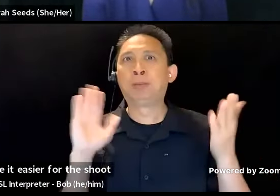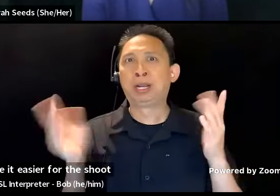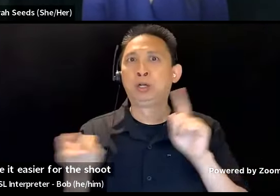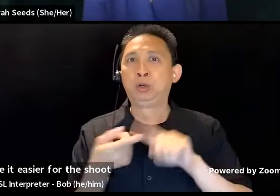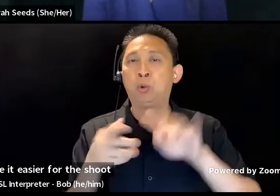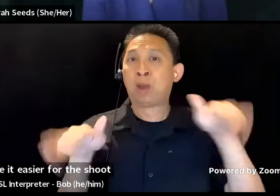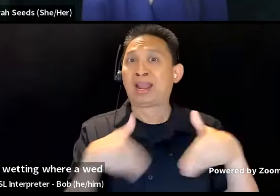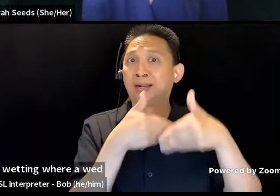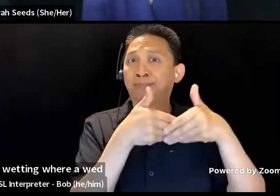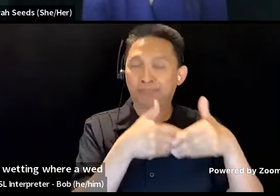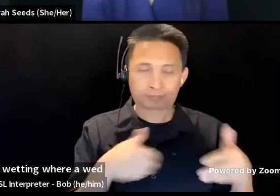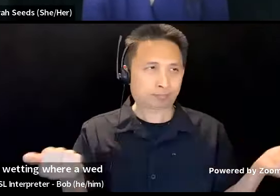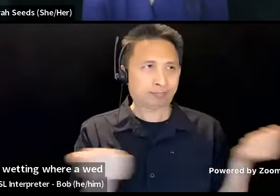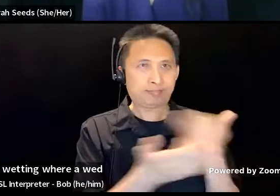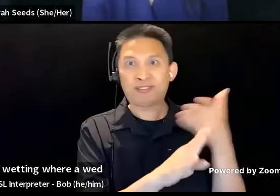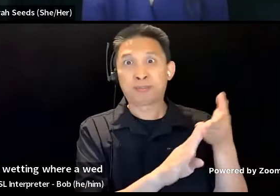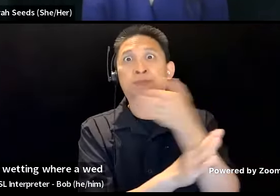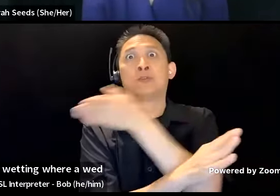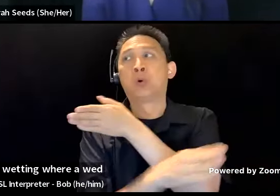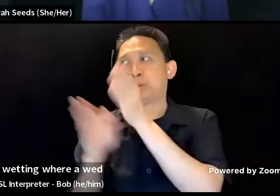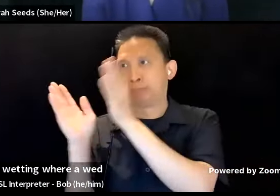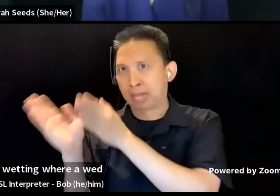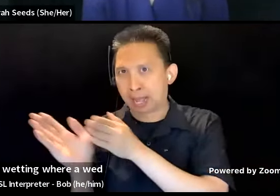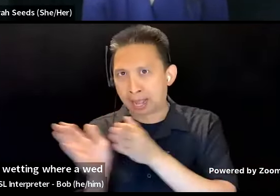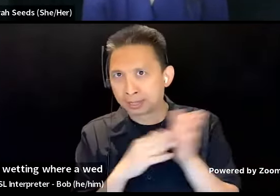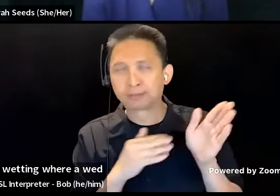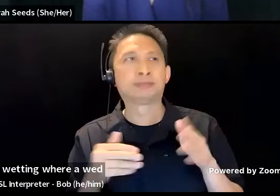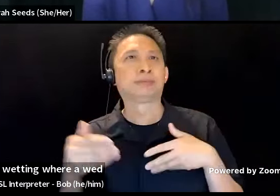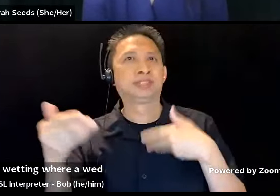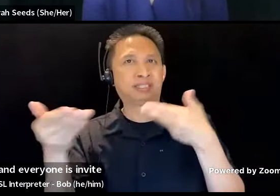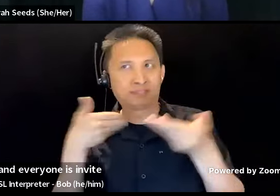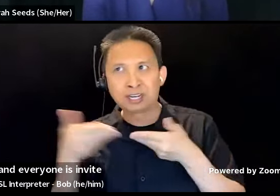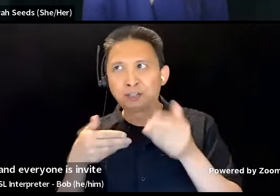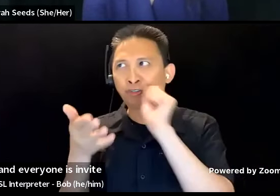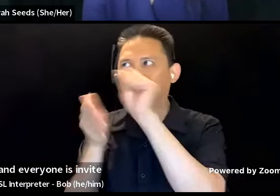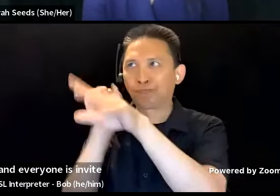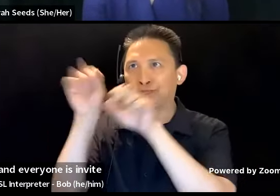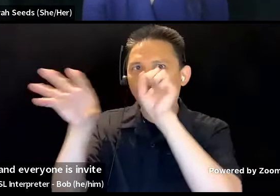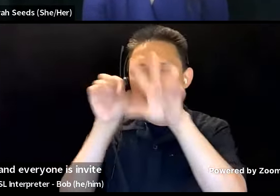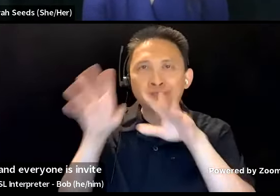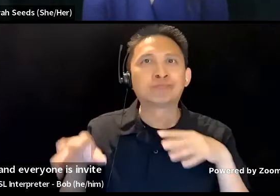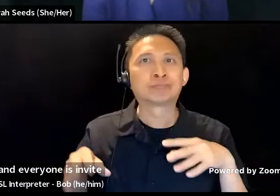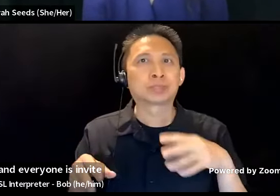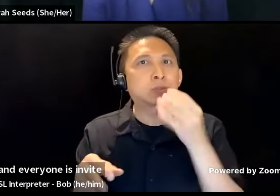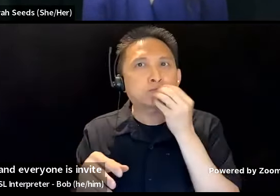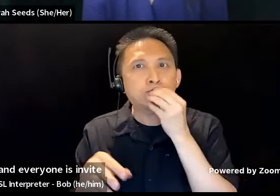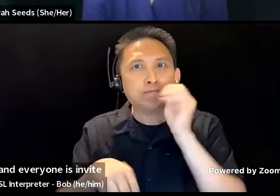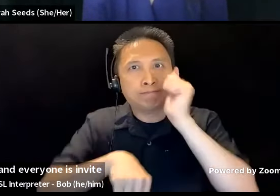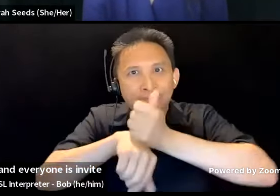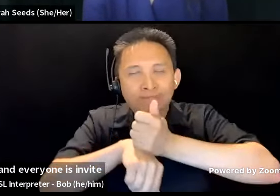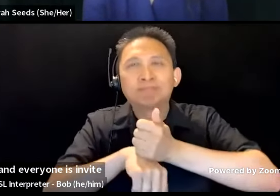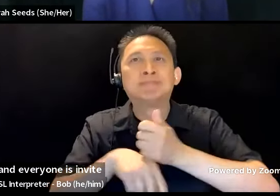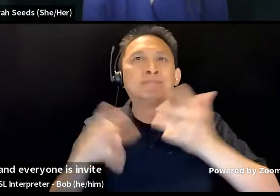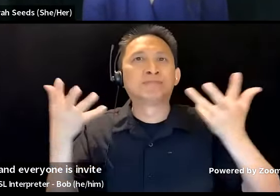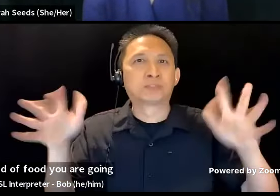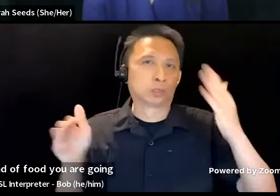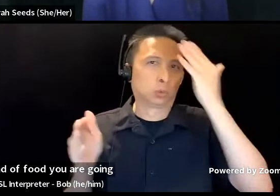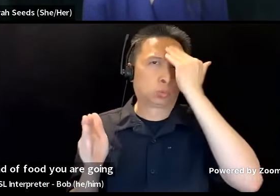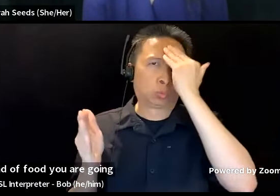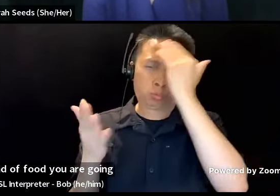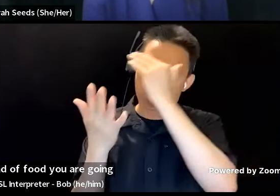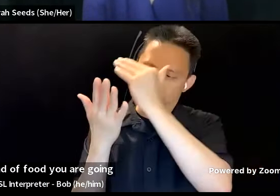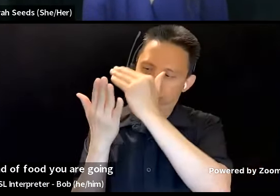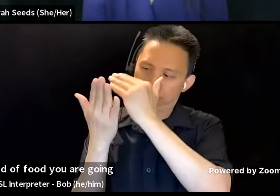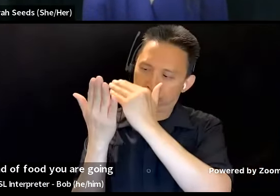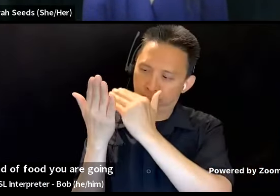Everyone's invited. You know what kind of food you're going to eat, you know, the schedule, because everything needs to be scheduled and organized down to a